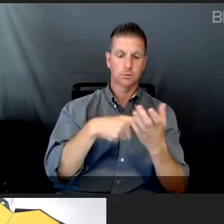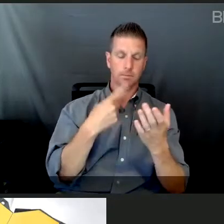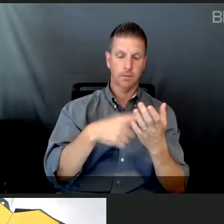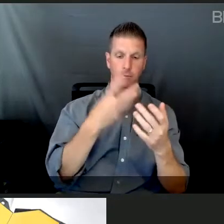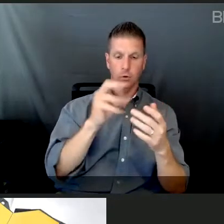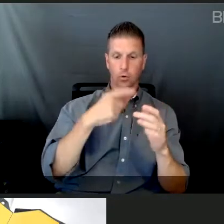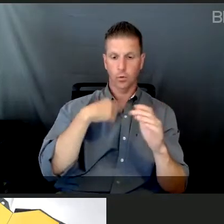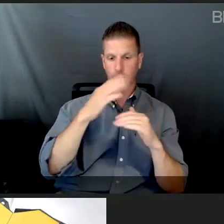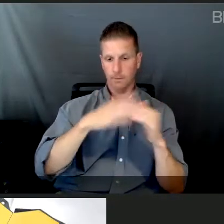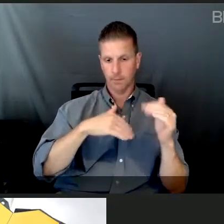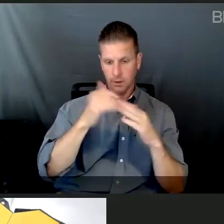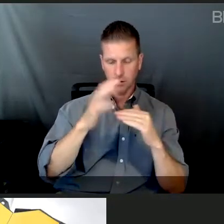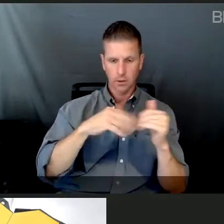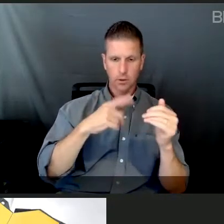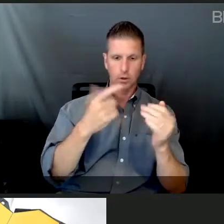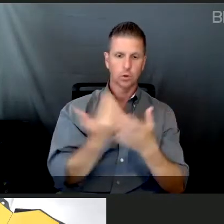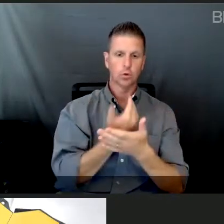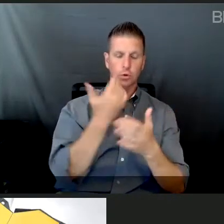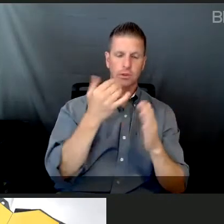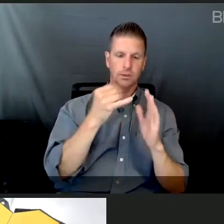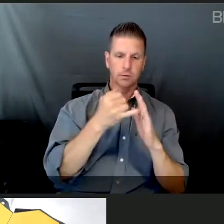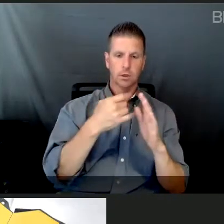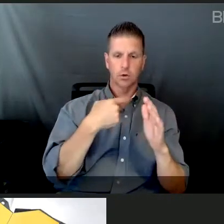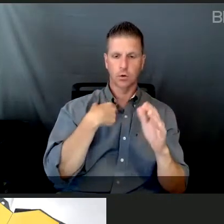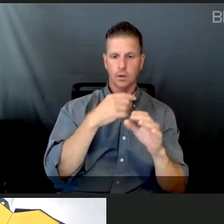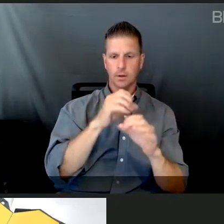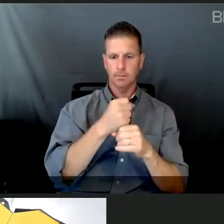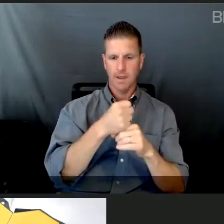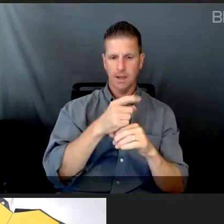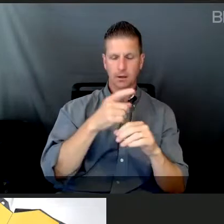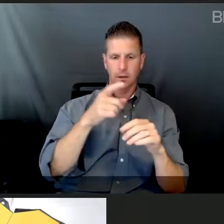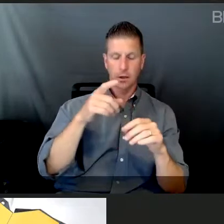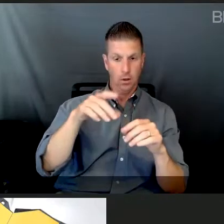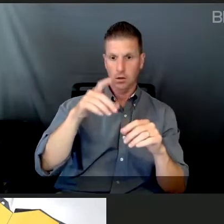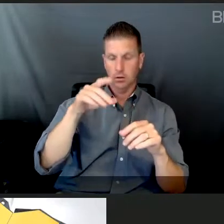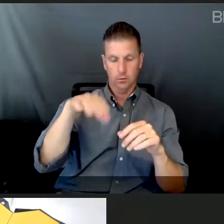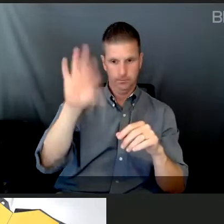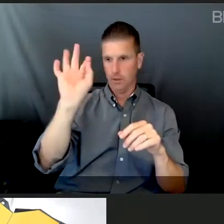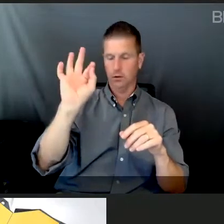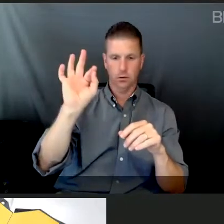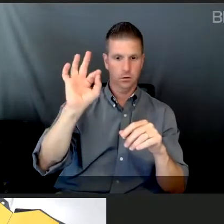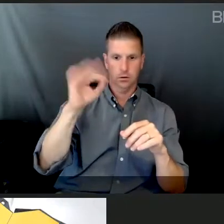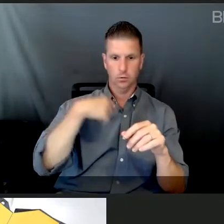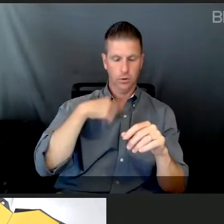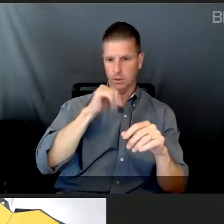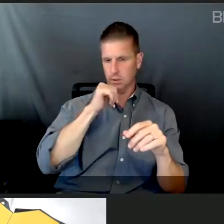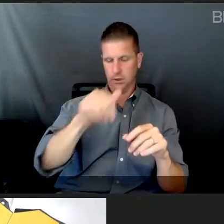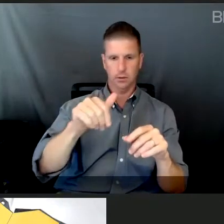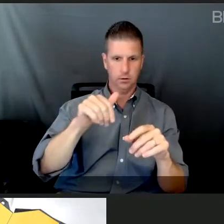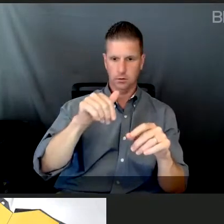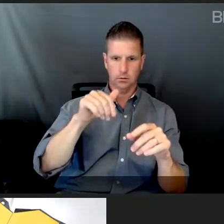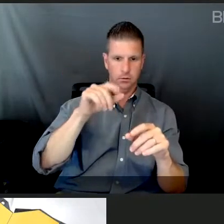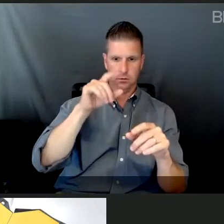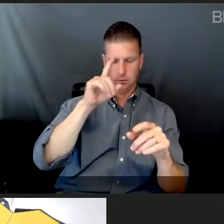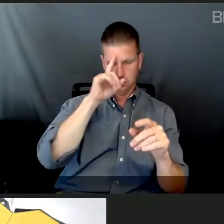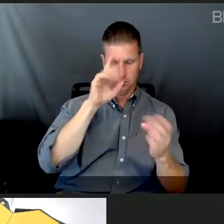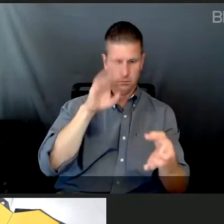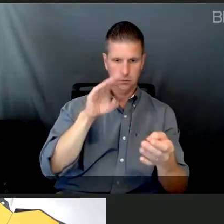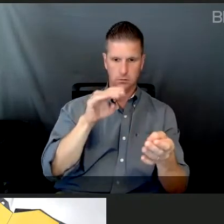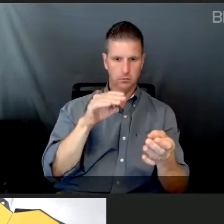and fly new instruments, we make serendipitous discoveries that we did not anticipate when